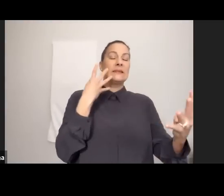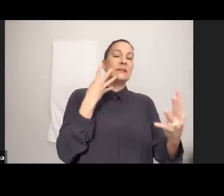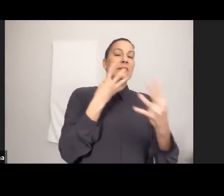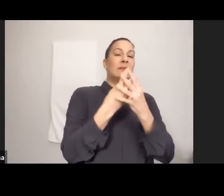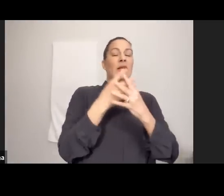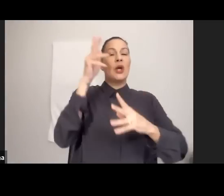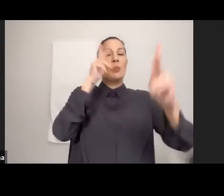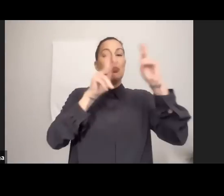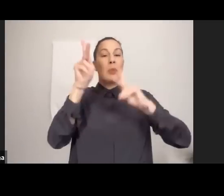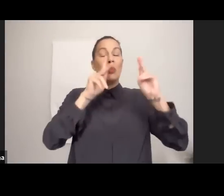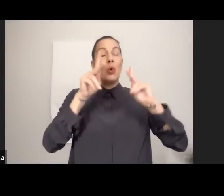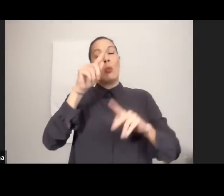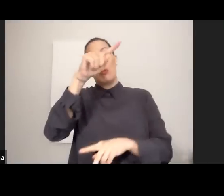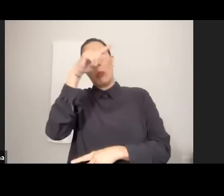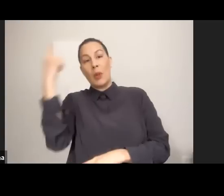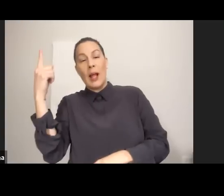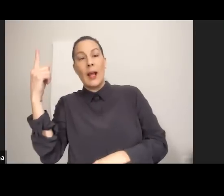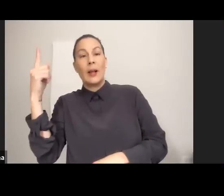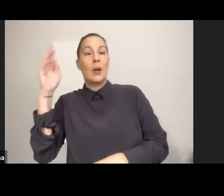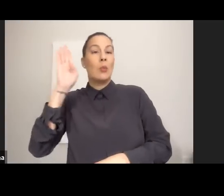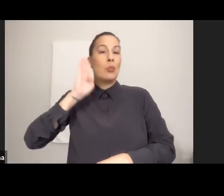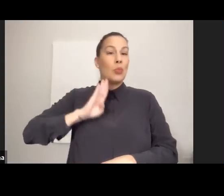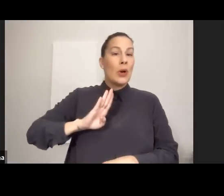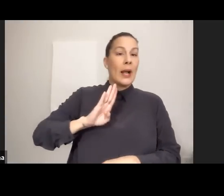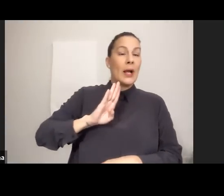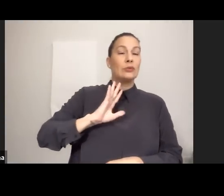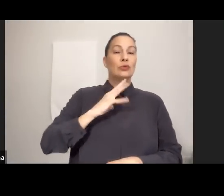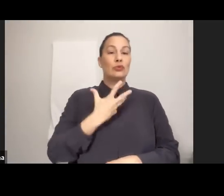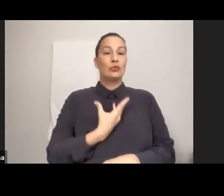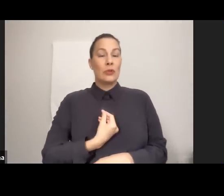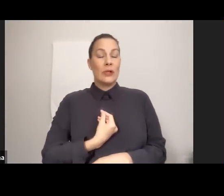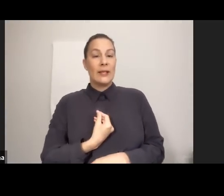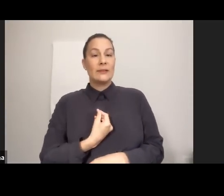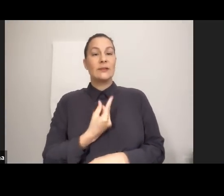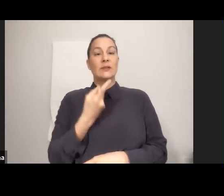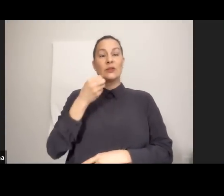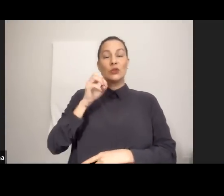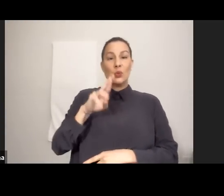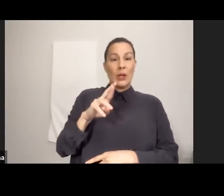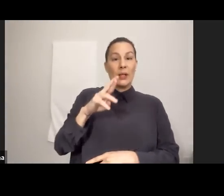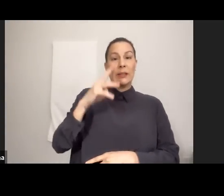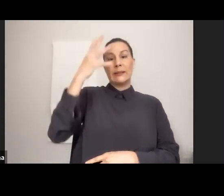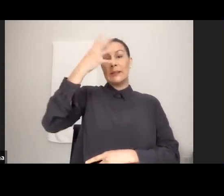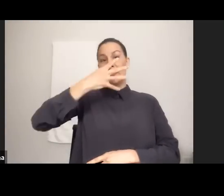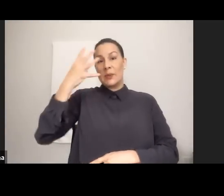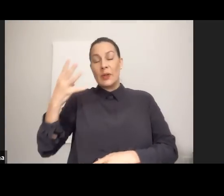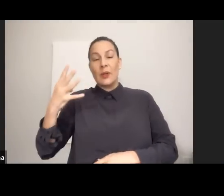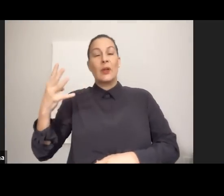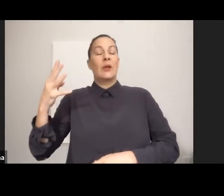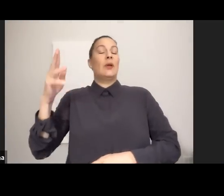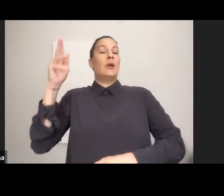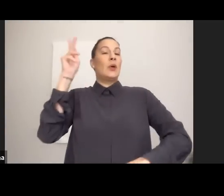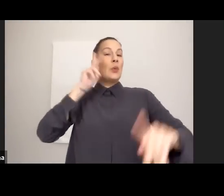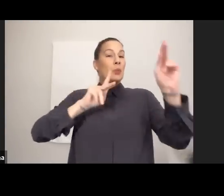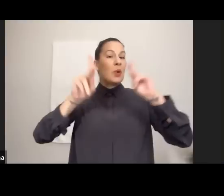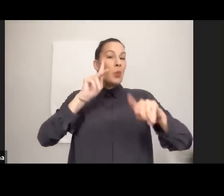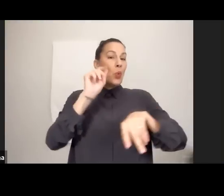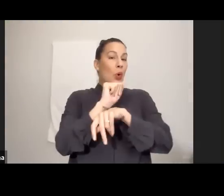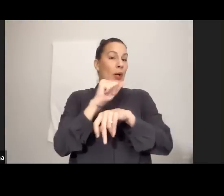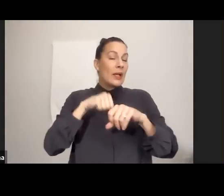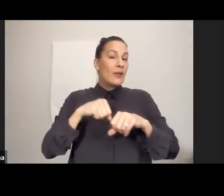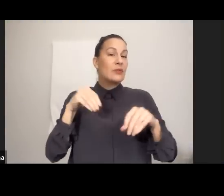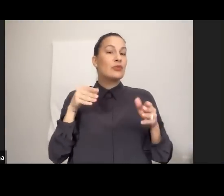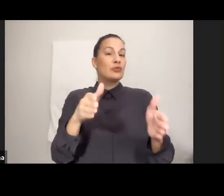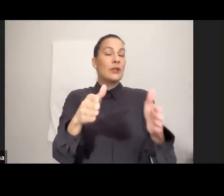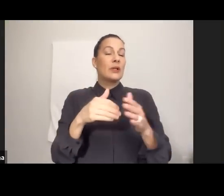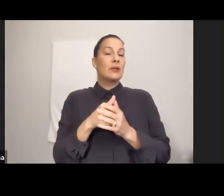who are Black and brown, trans and queer, migrants, disabled, housing insecure, and working in the street economies, we know that the